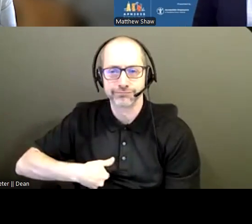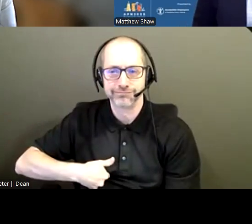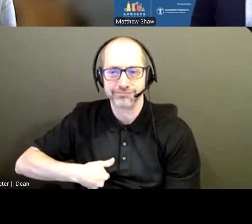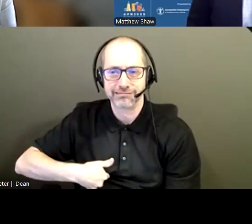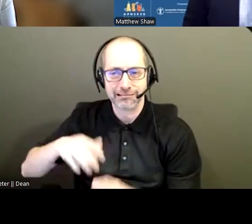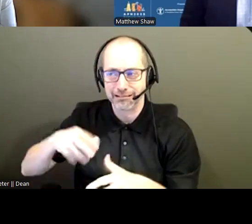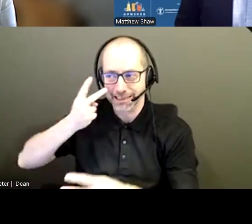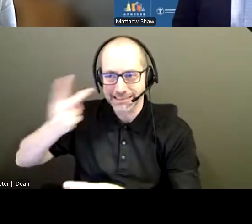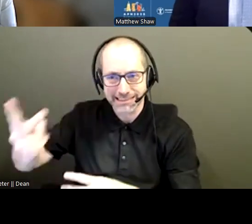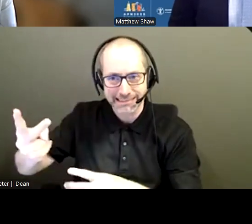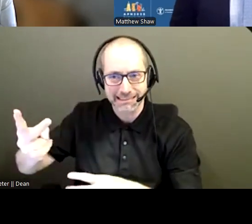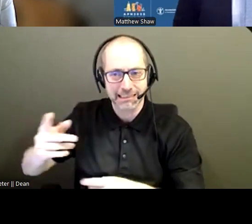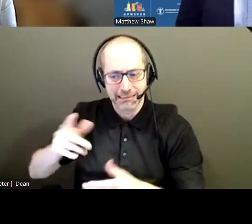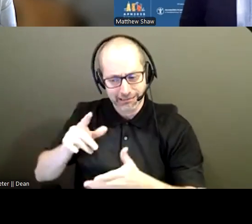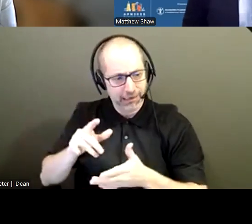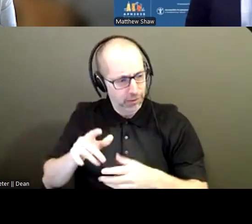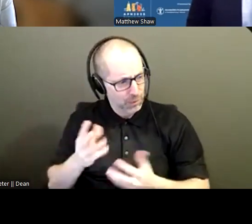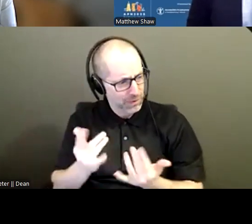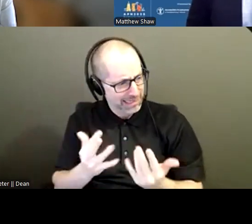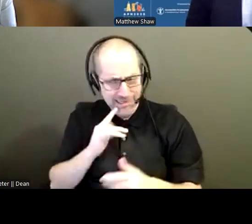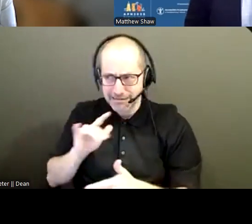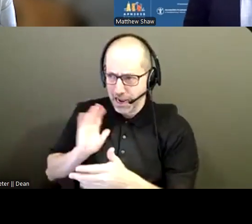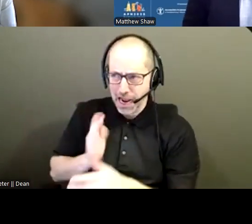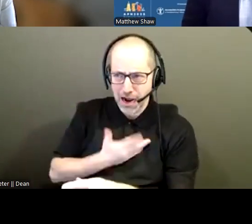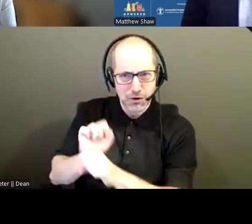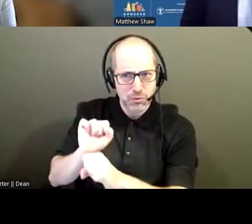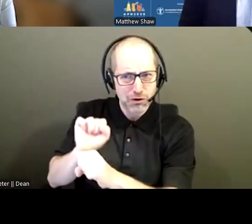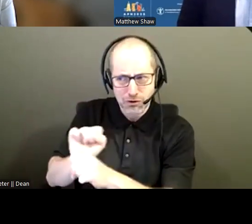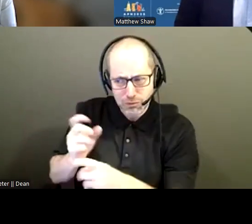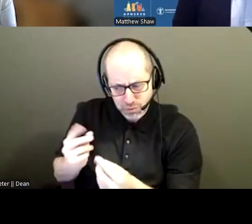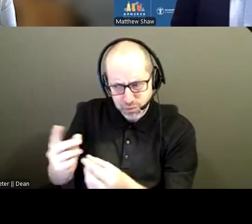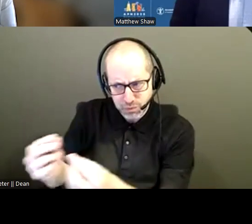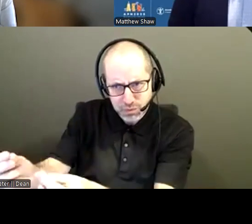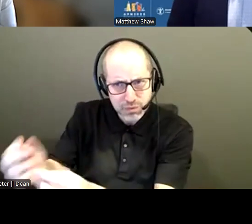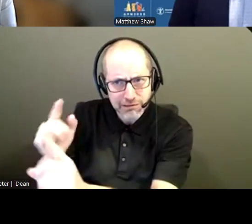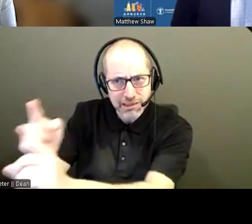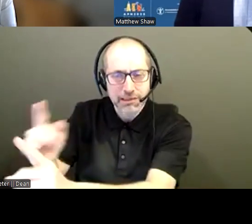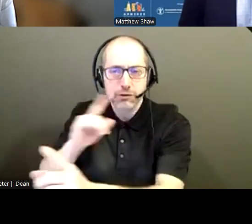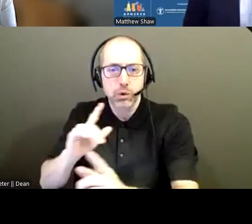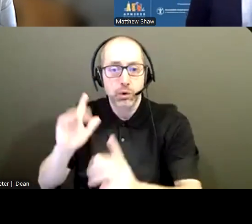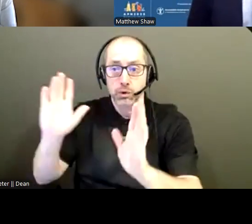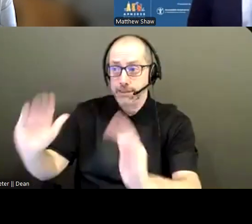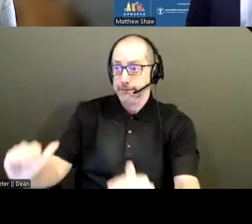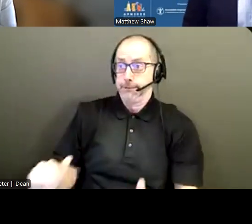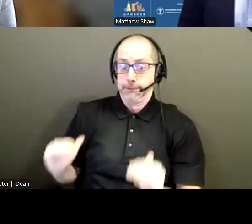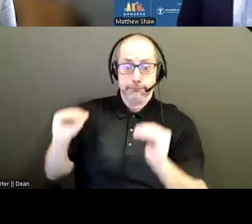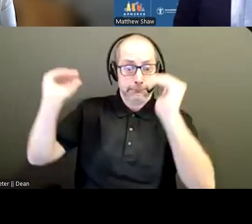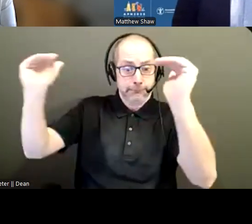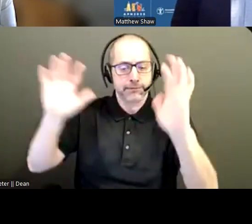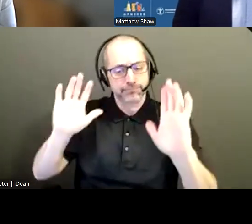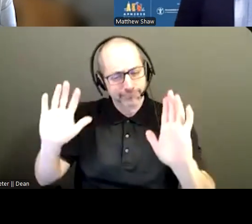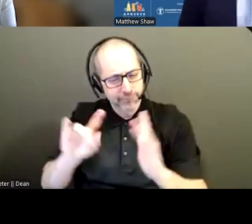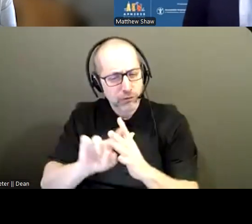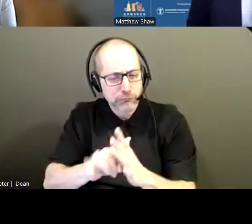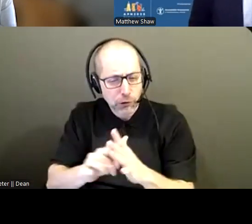the work that we're doing. And so I always encourage people to adopt some simpler key performance indicators and to